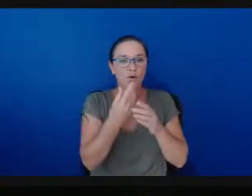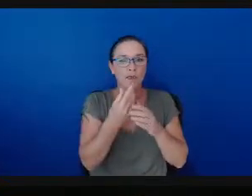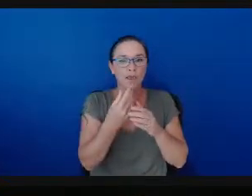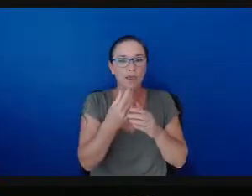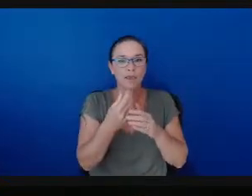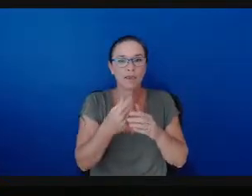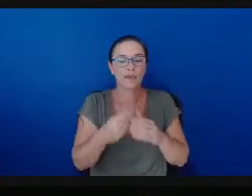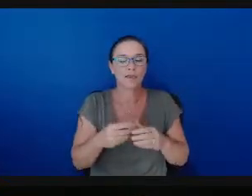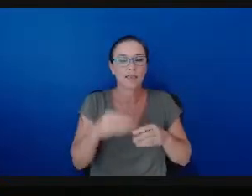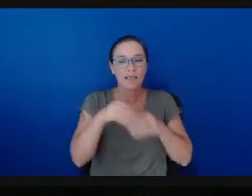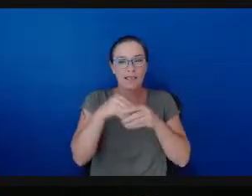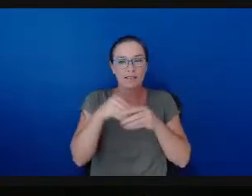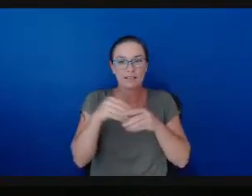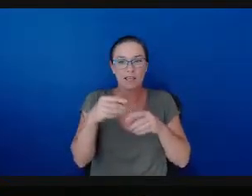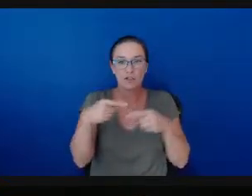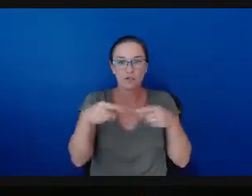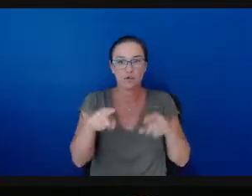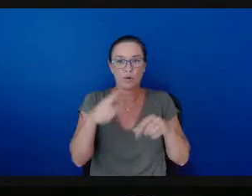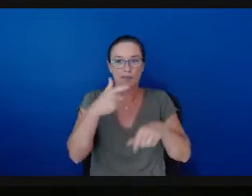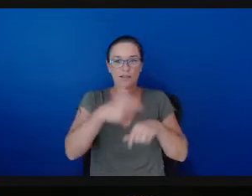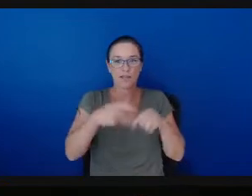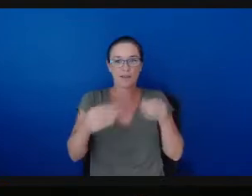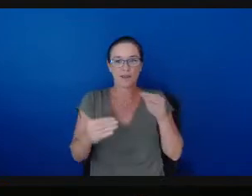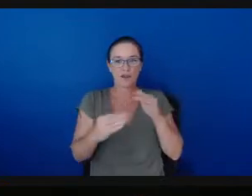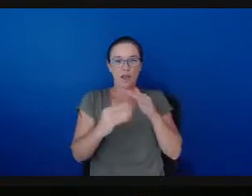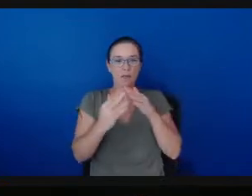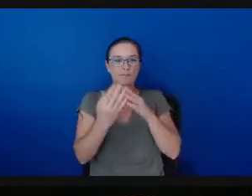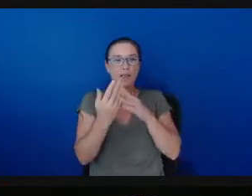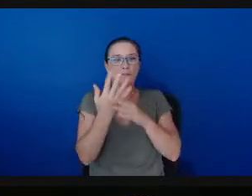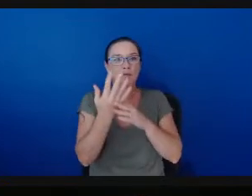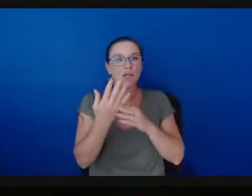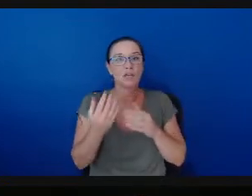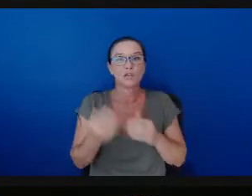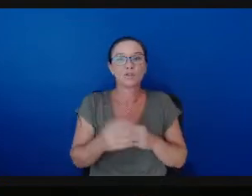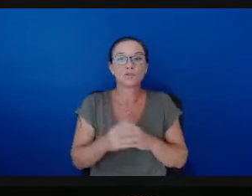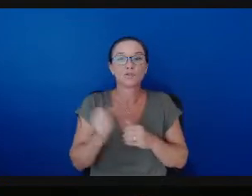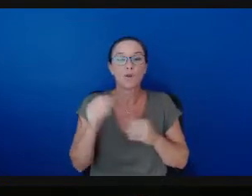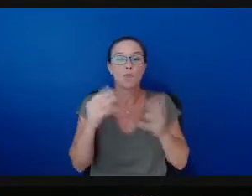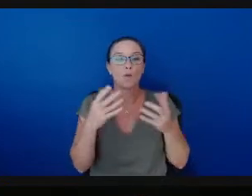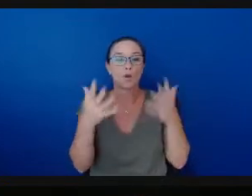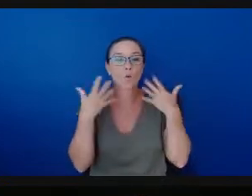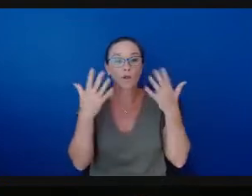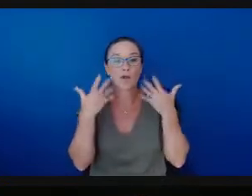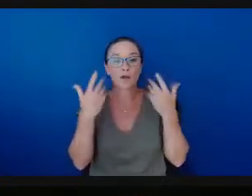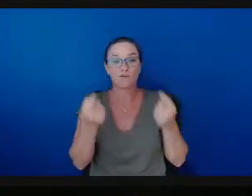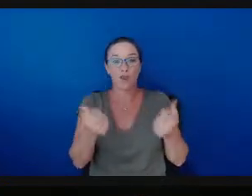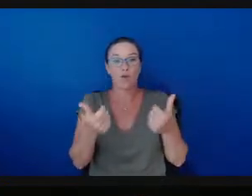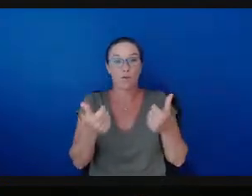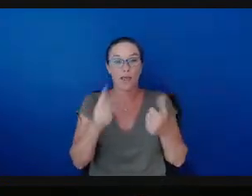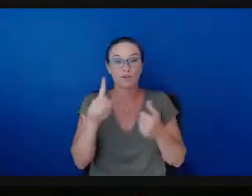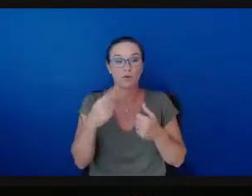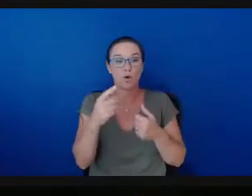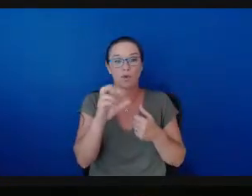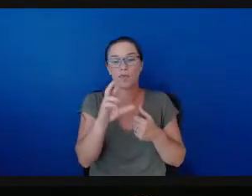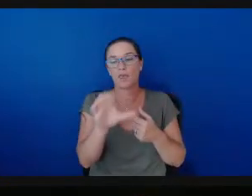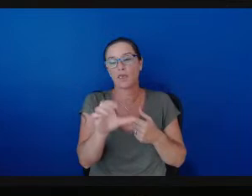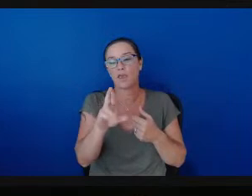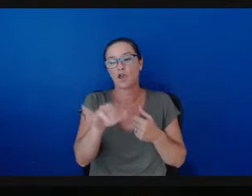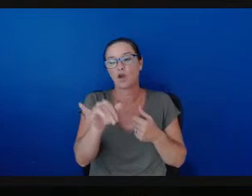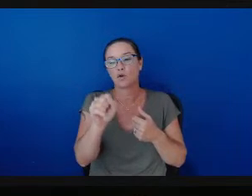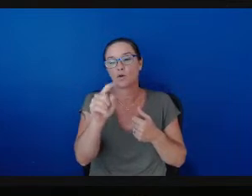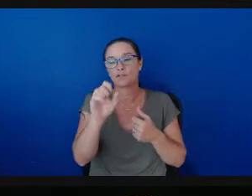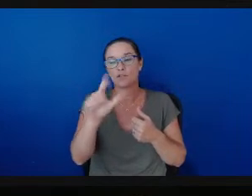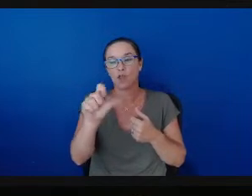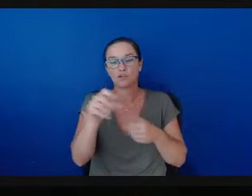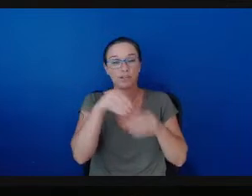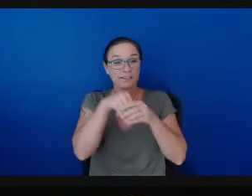surface. And the slower the lava cools, the more crystals it'll grow. So what he's trying to do is cool it off immediately, so the only crystals in there are the ones that grew in the lava